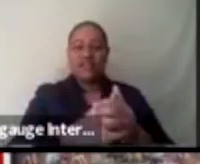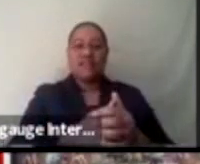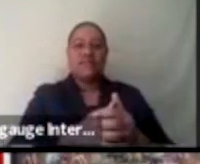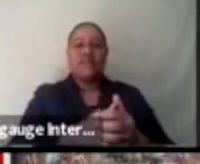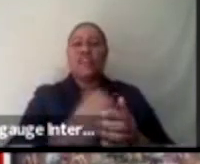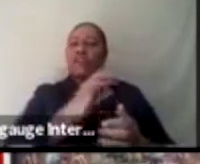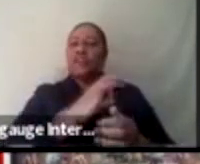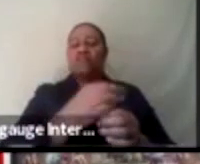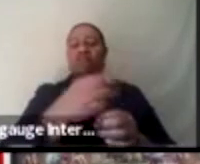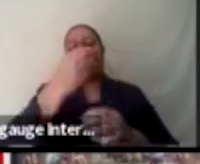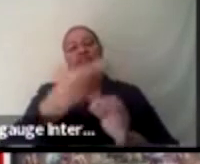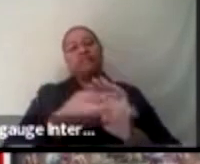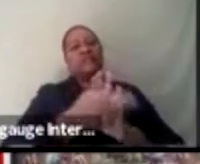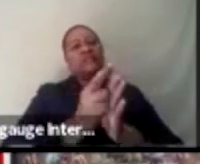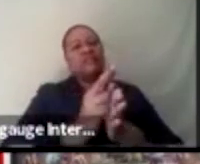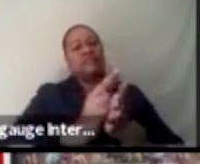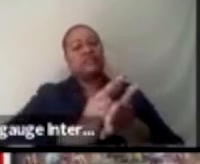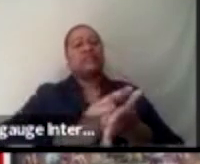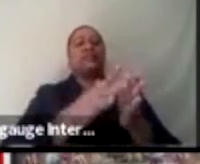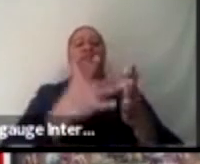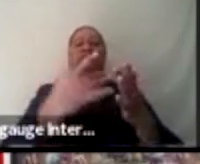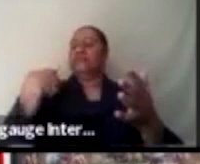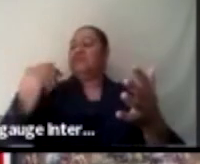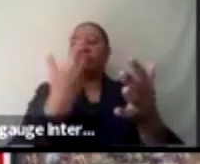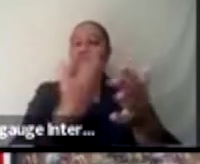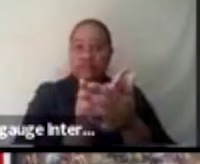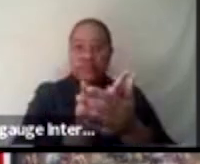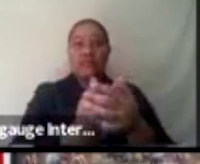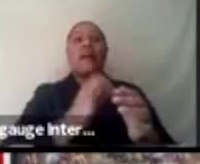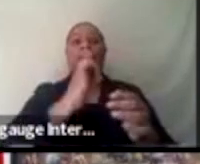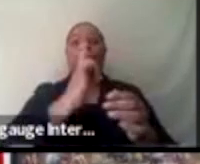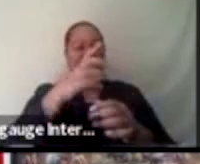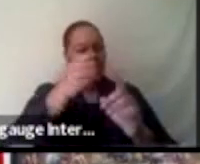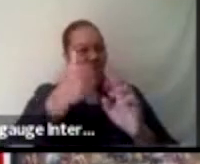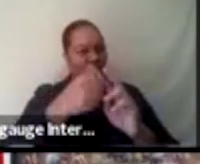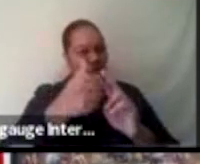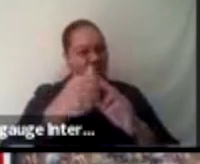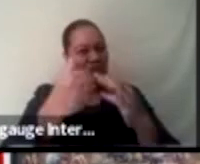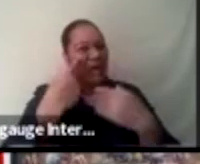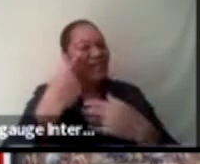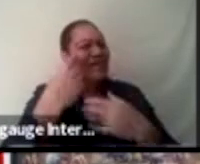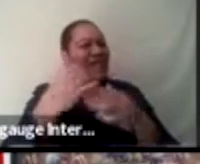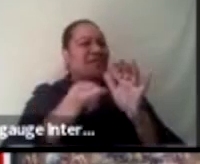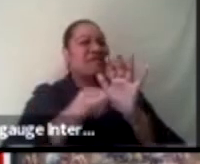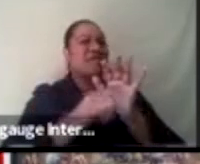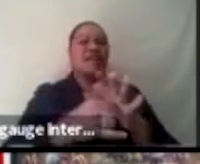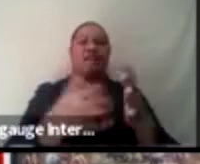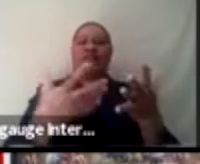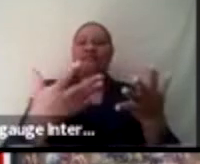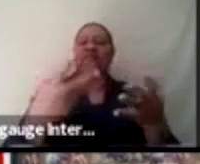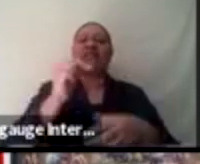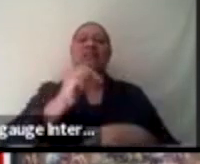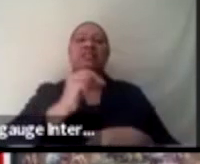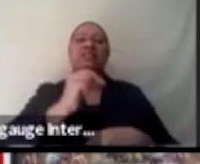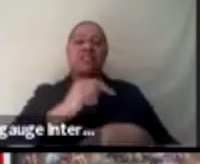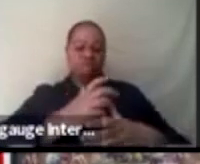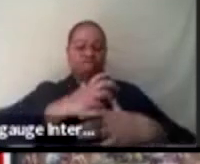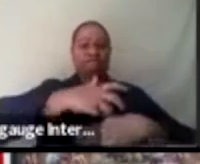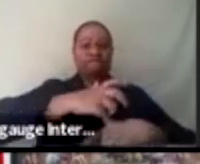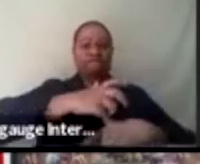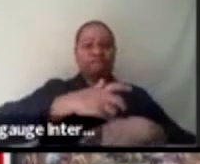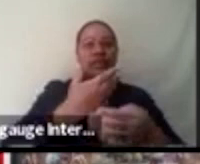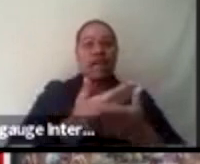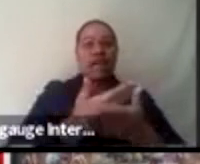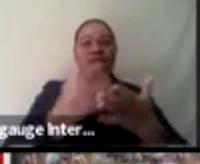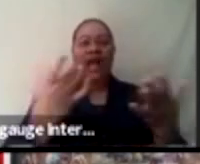reflect on how far we have come, but to also identify where we need to adapt and how we